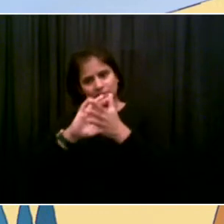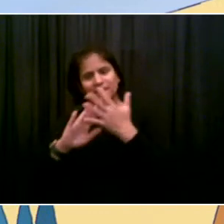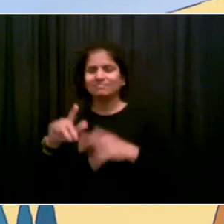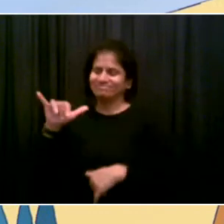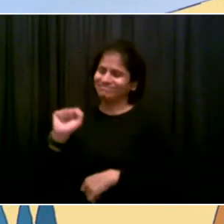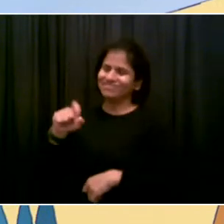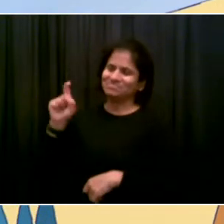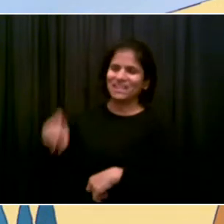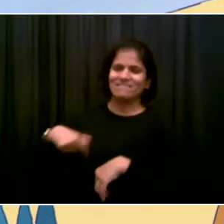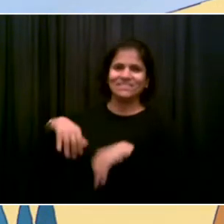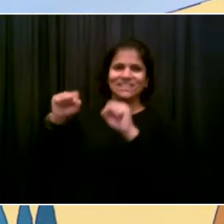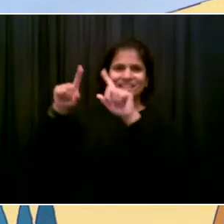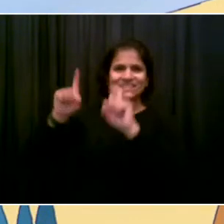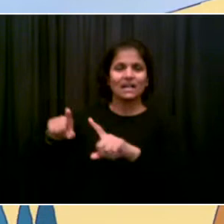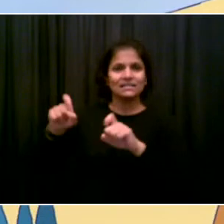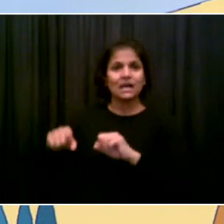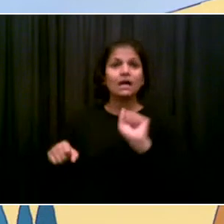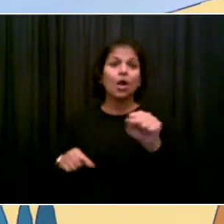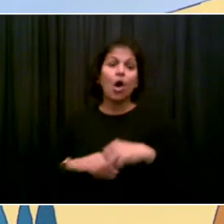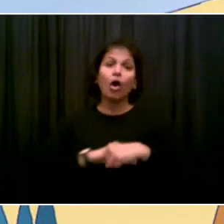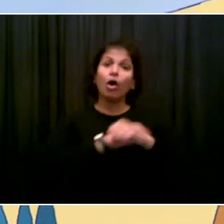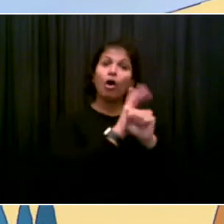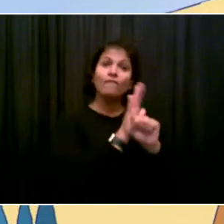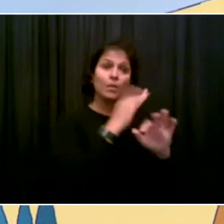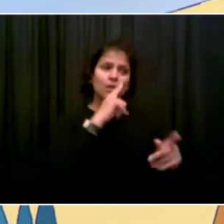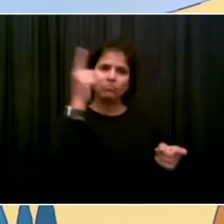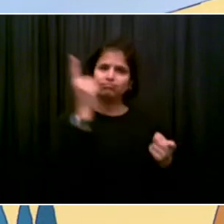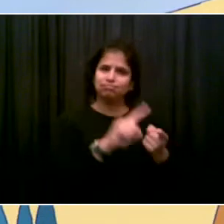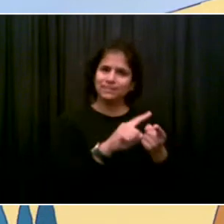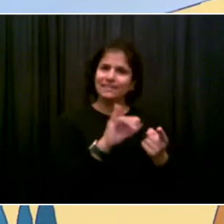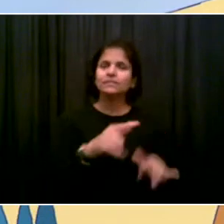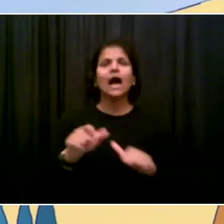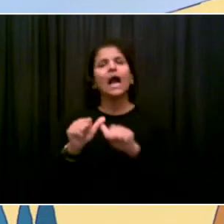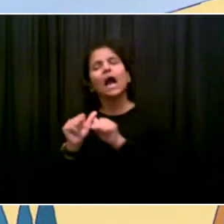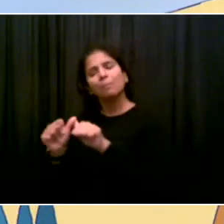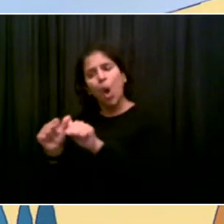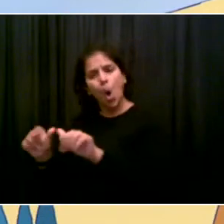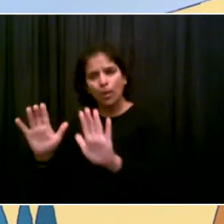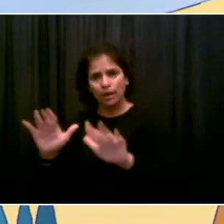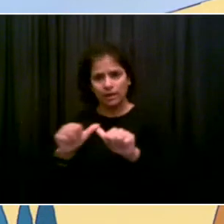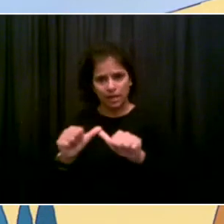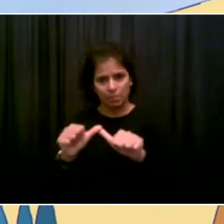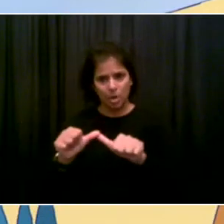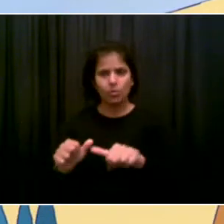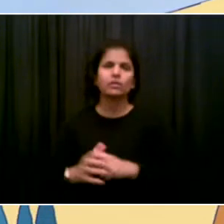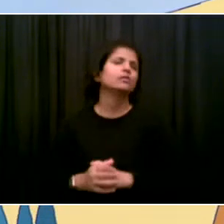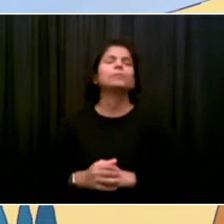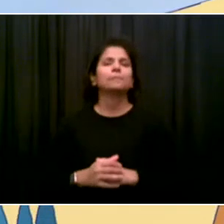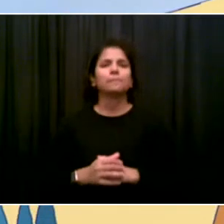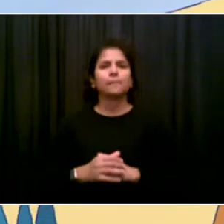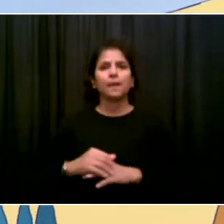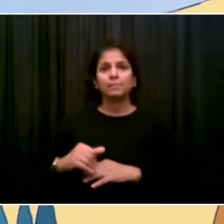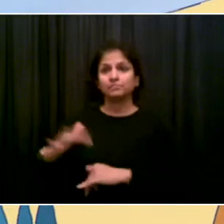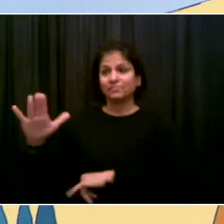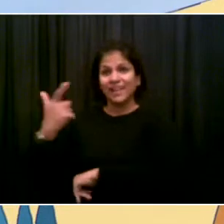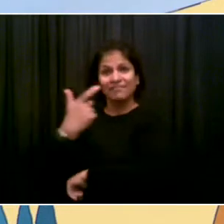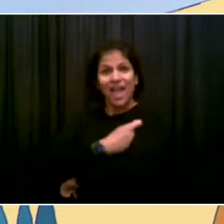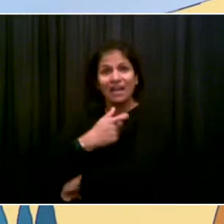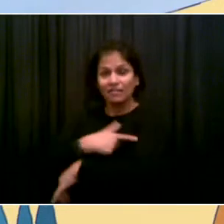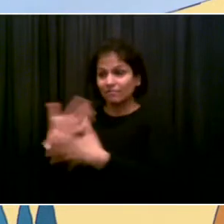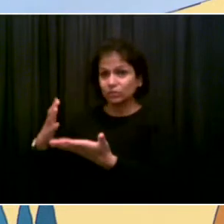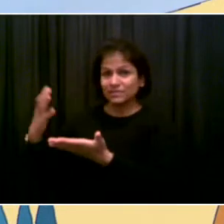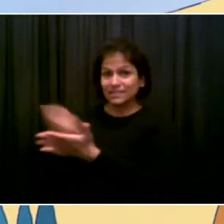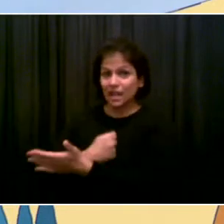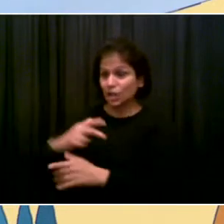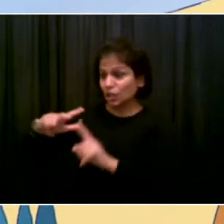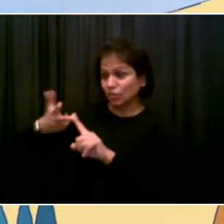got to keep at it. Vaccinations for those not yet vaccinated, boosters for those who are vaccinated, testing on a regular basis. Dr.